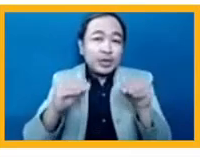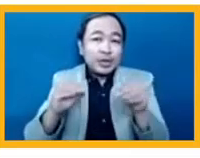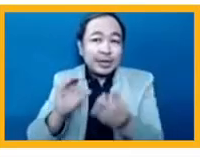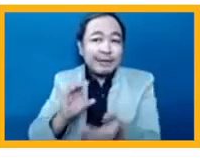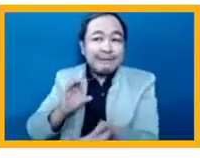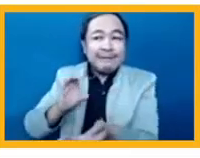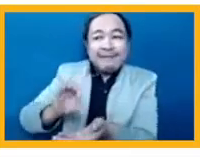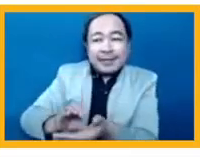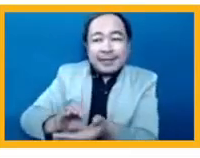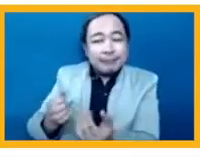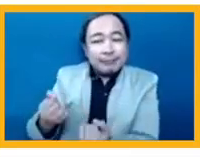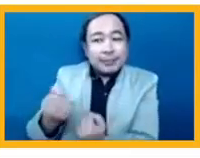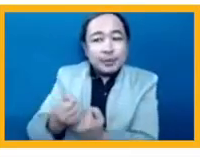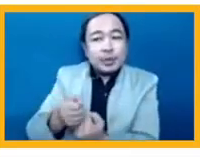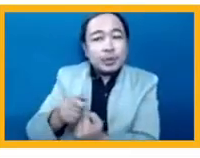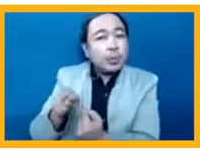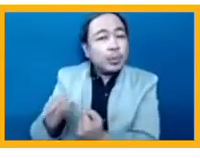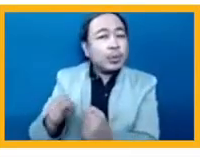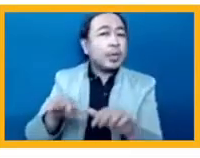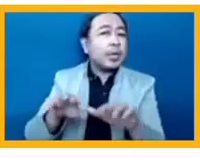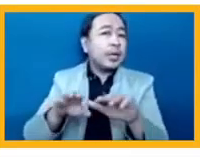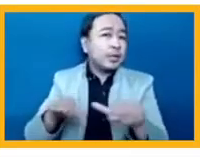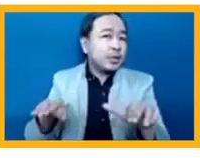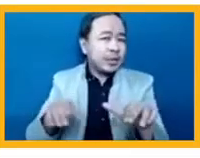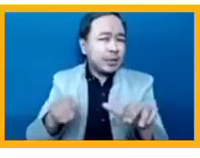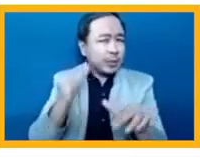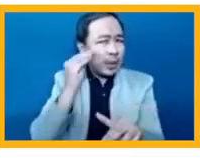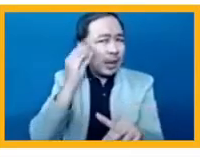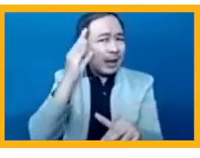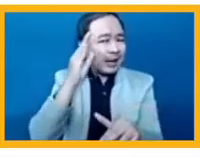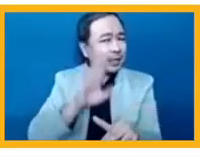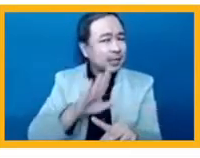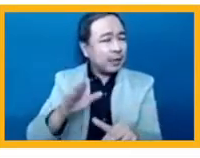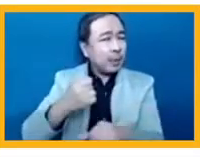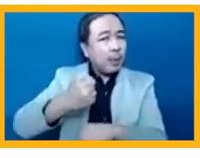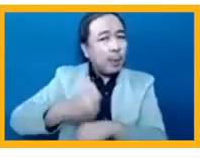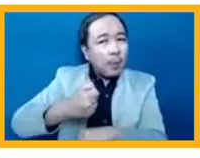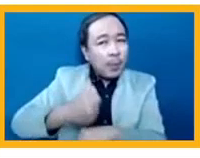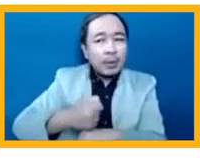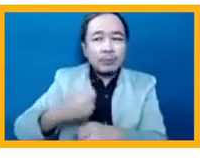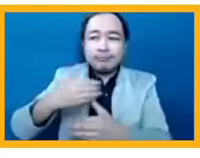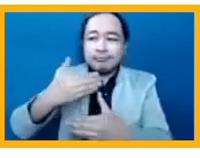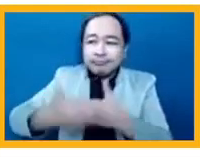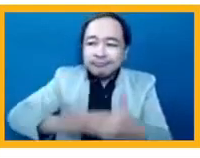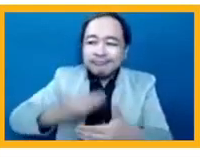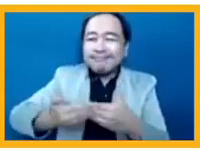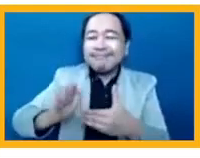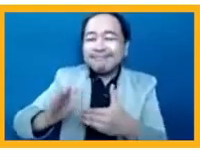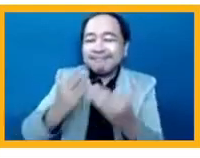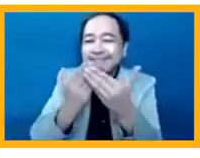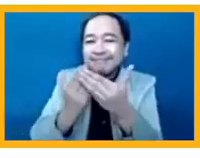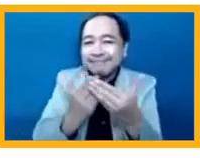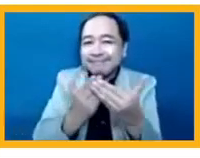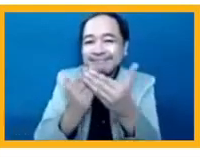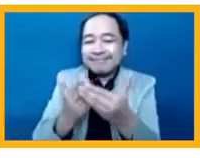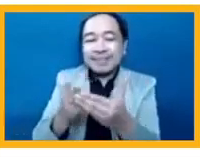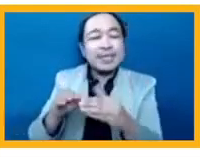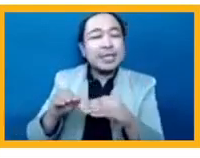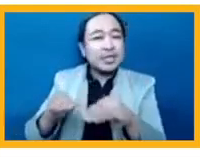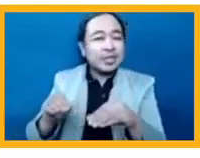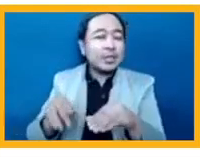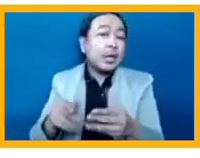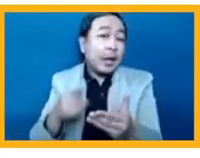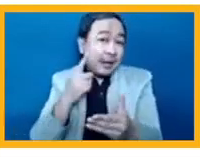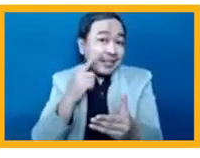also day-to-day decisions about homework, assignments, test preparation for their own children. This is particularly true for disadvantaged